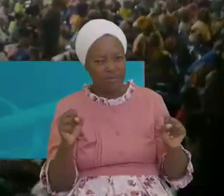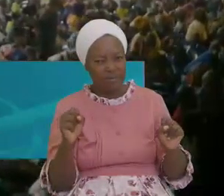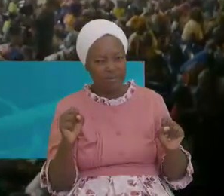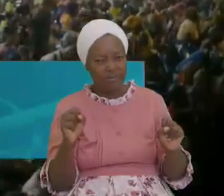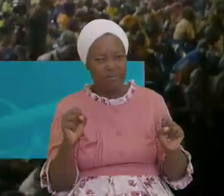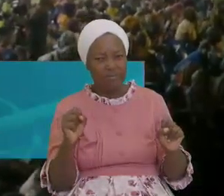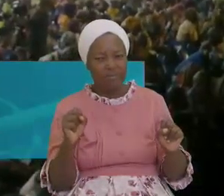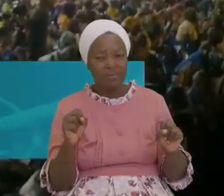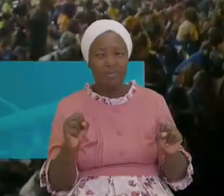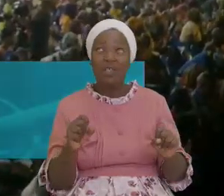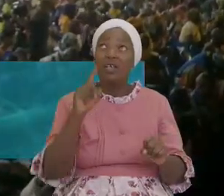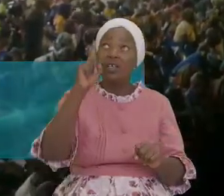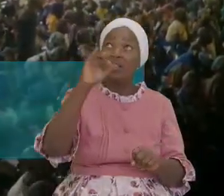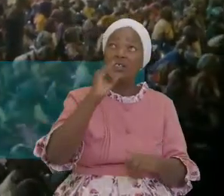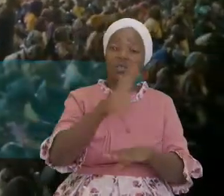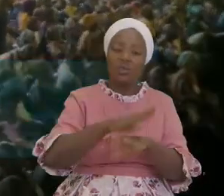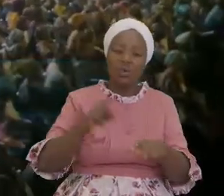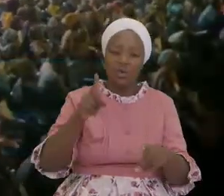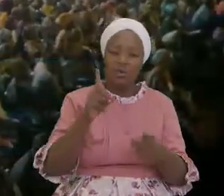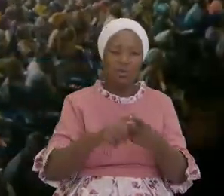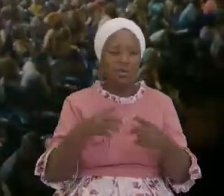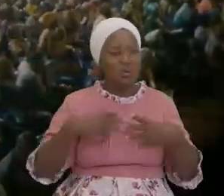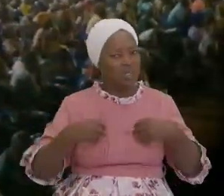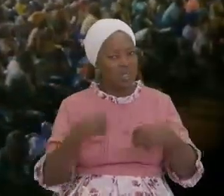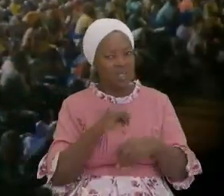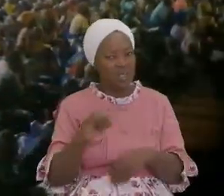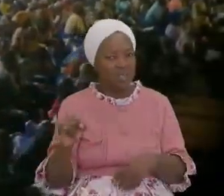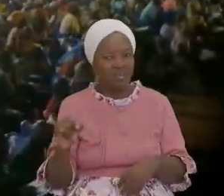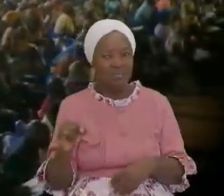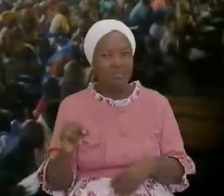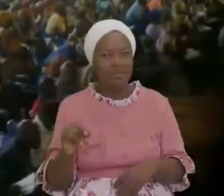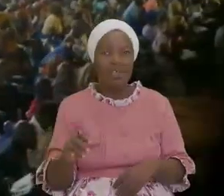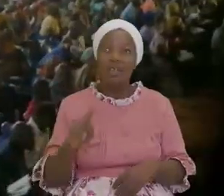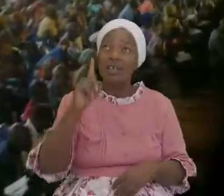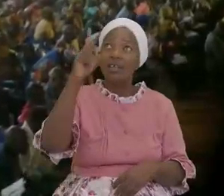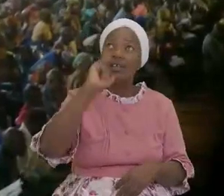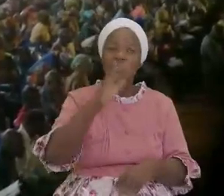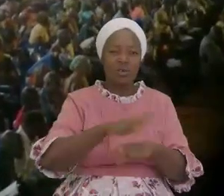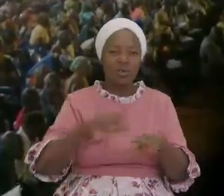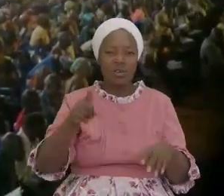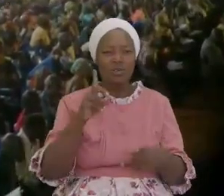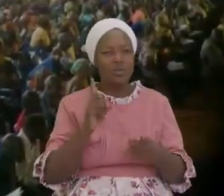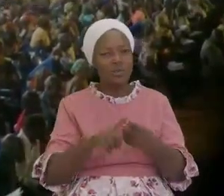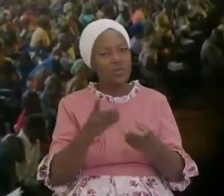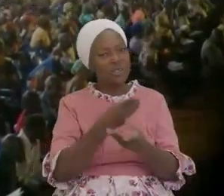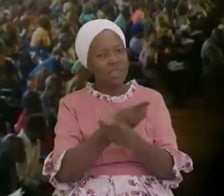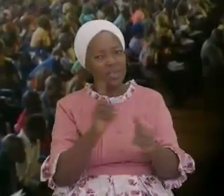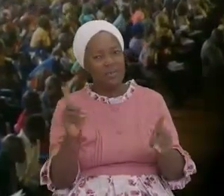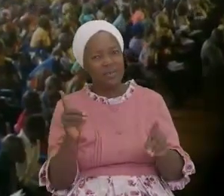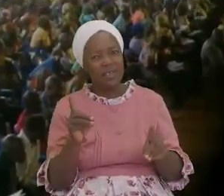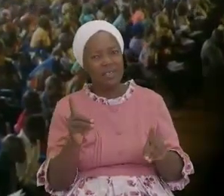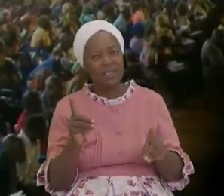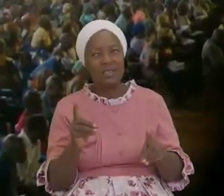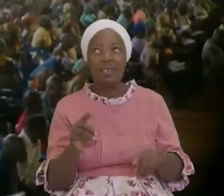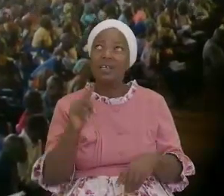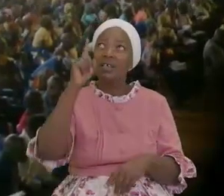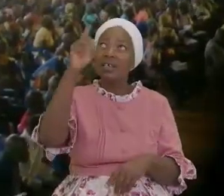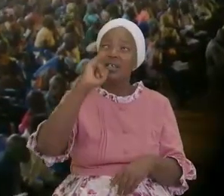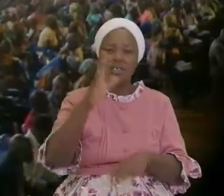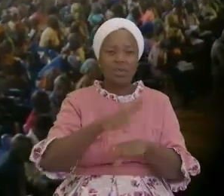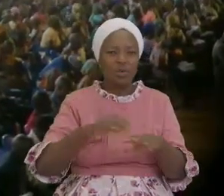It's calling you to healing. It's calling you to deliverance. It's calling you